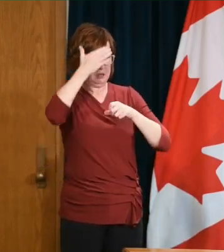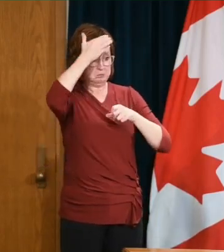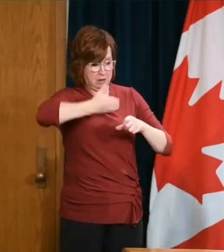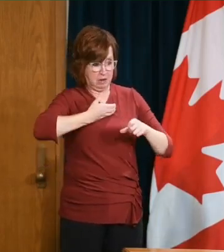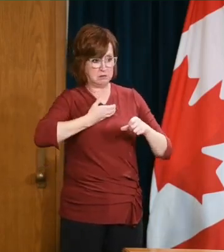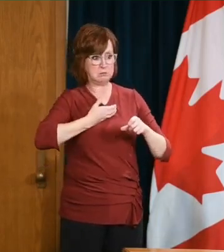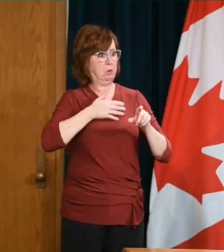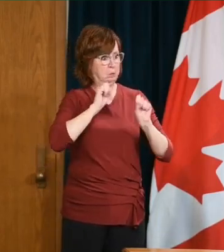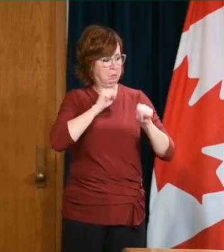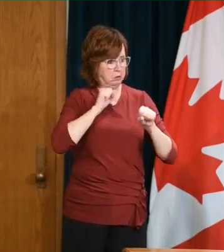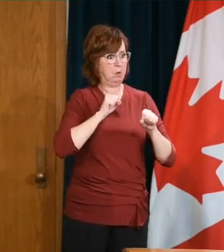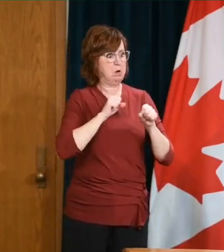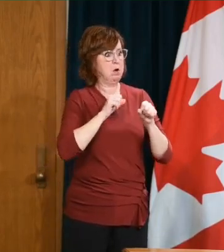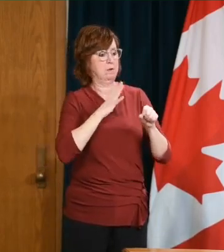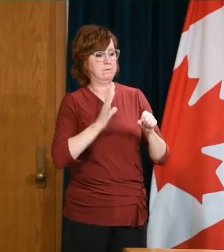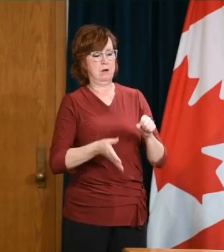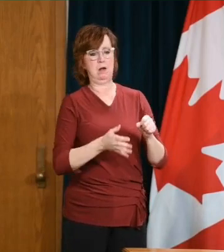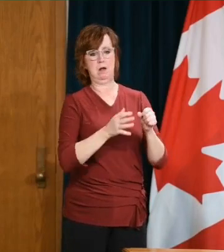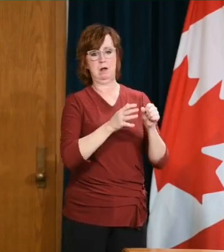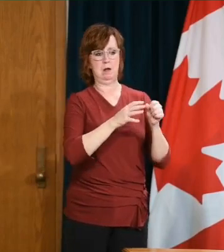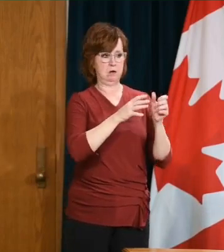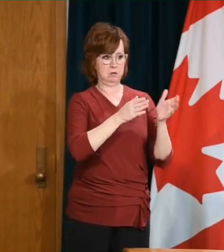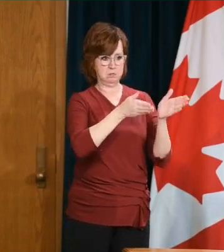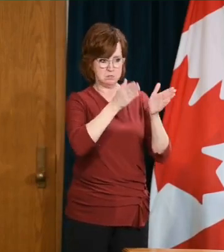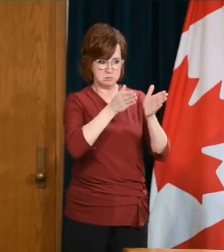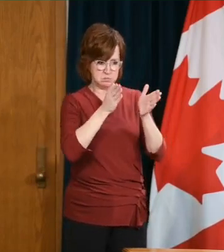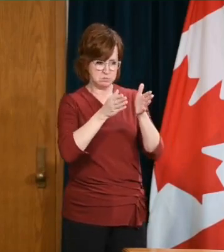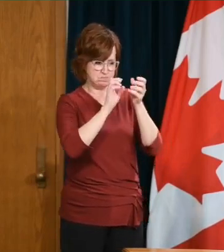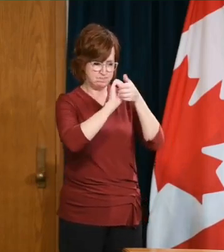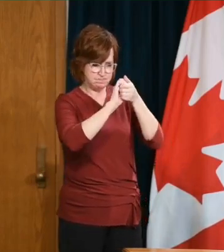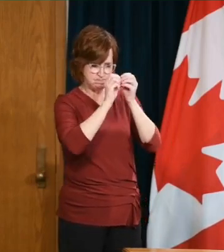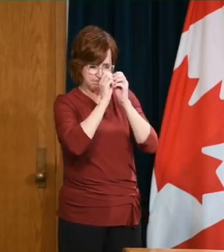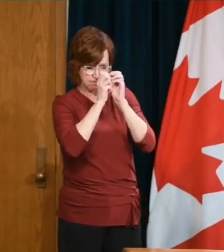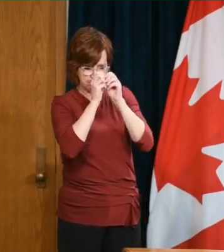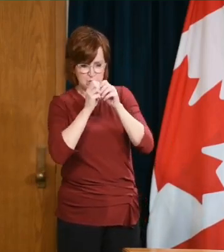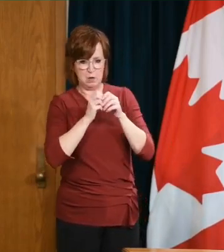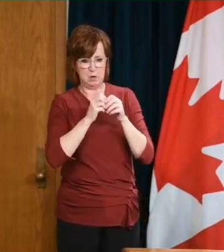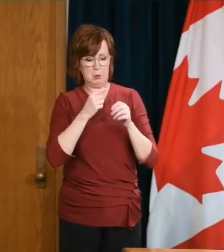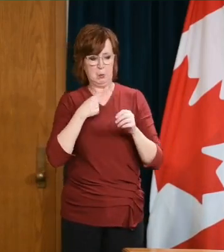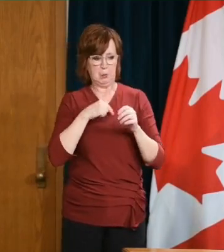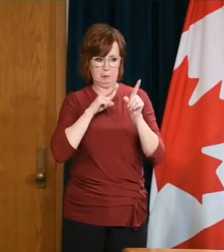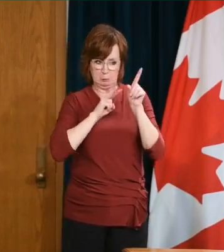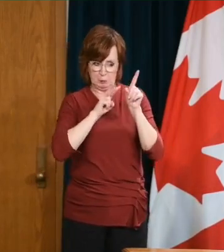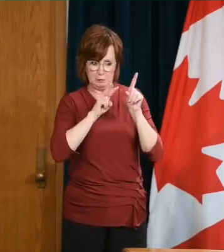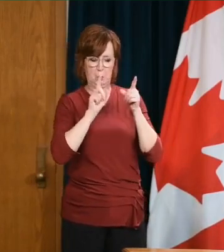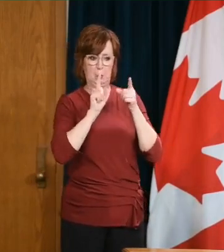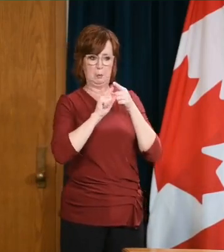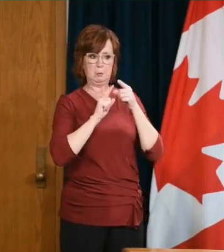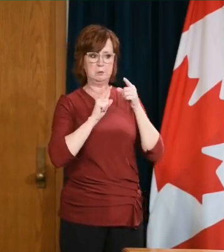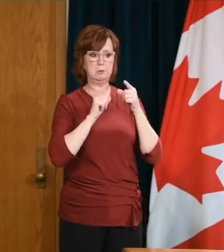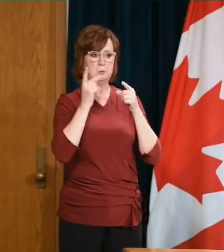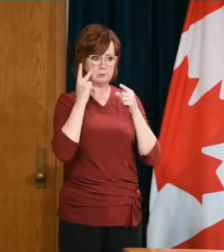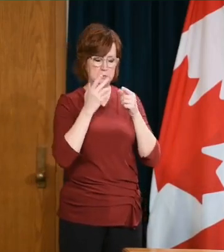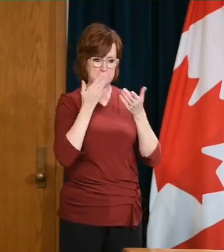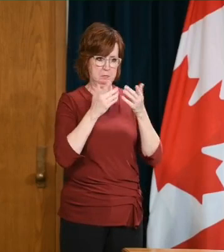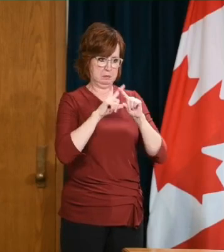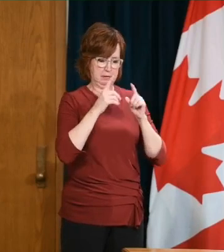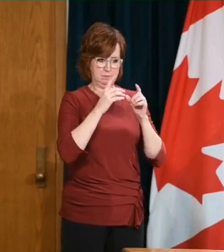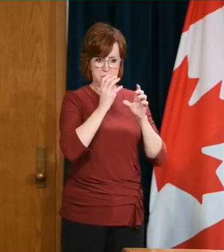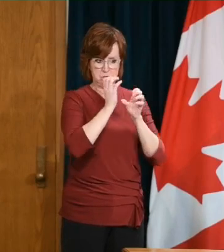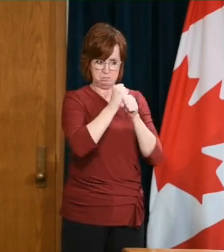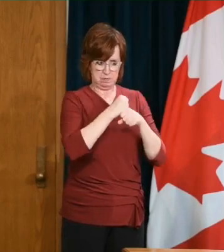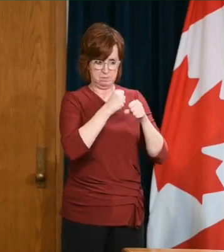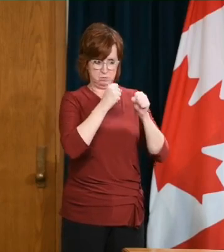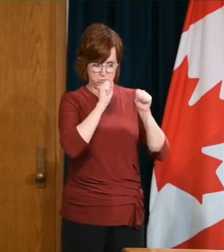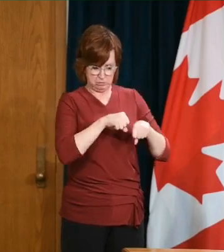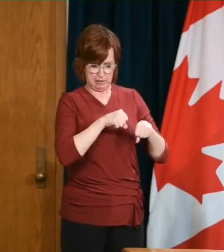involved, and we look forward to ultimately having some results with some Canadian manufacturing of some of the masks, some of the